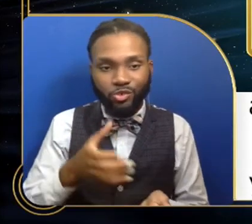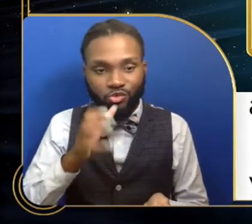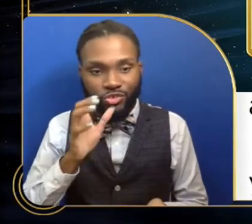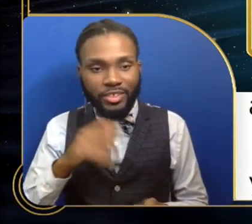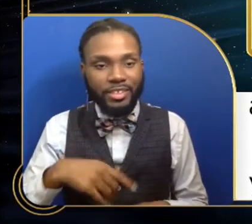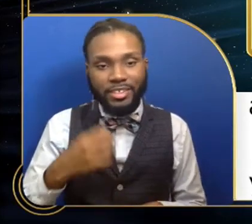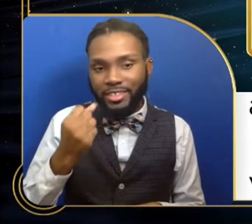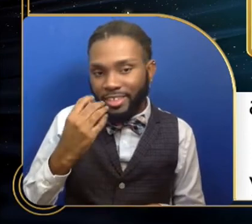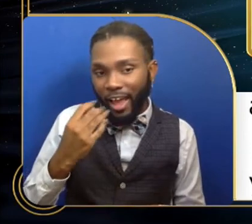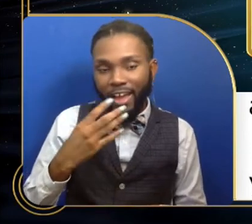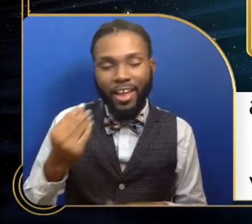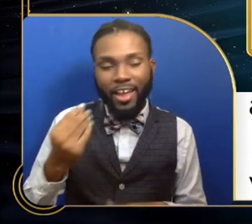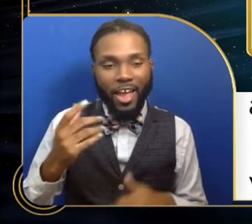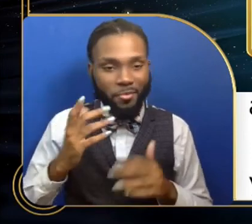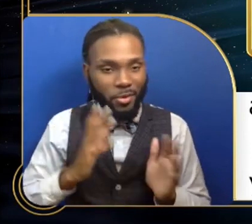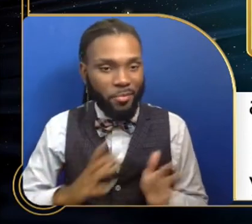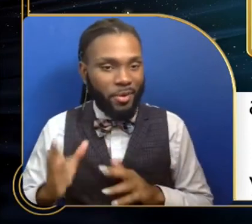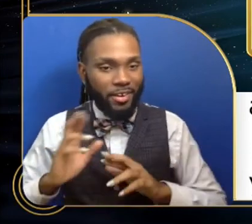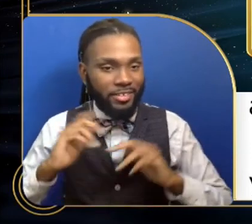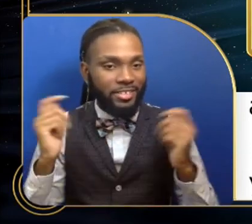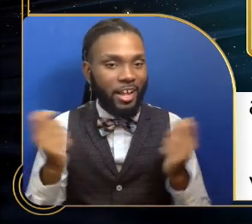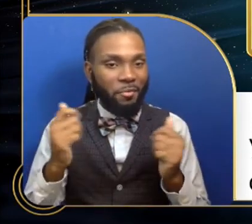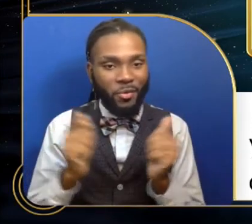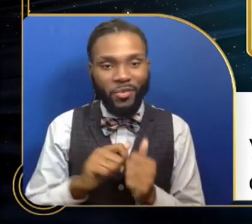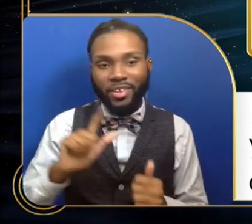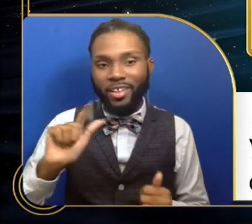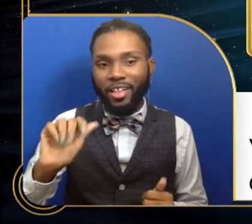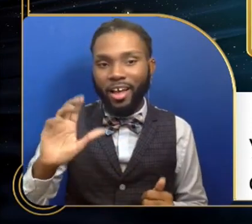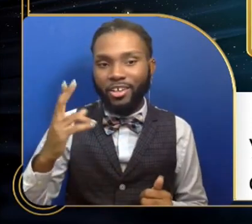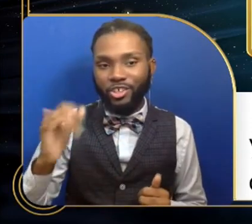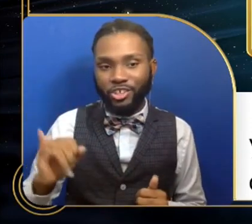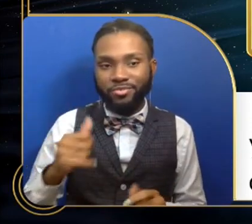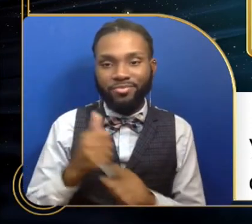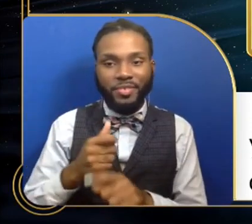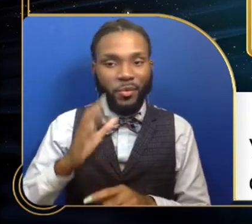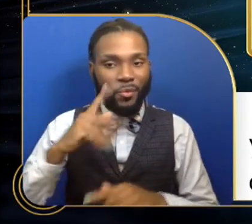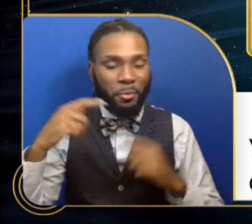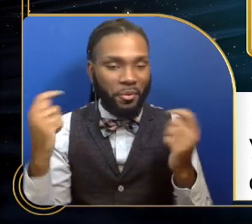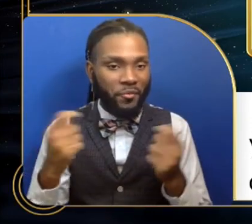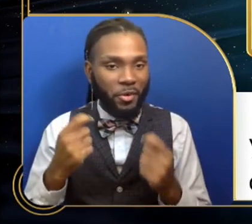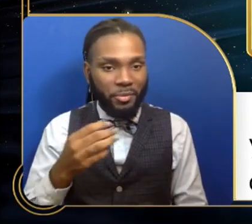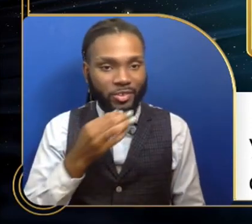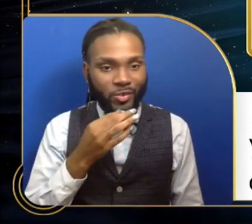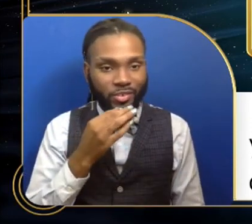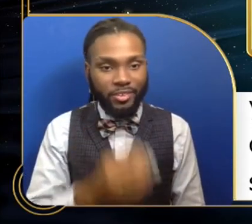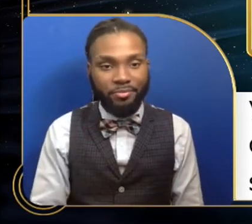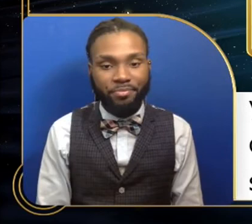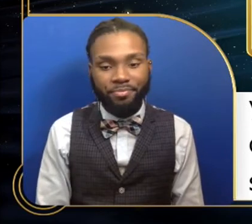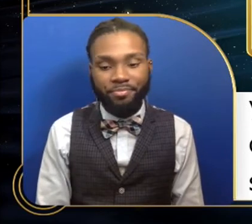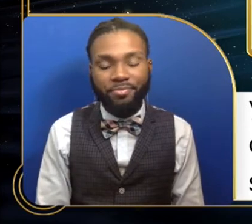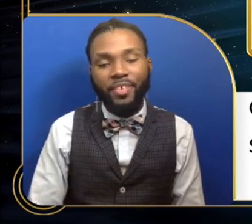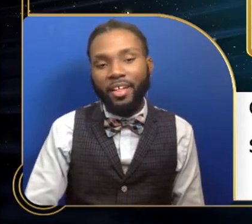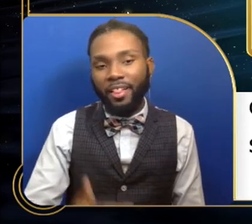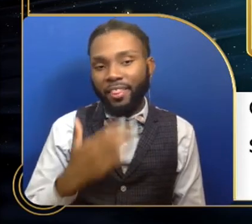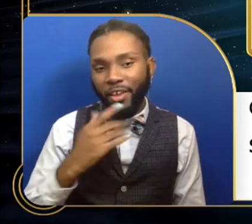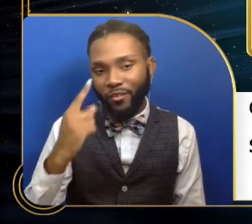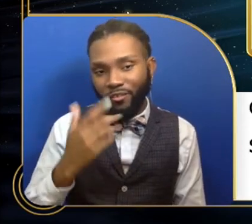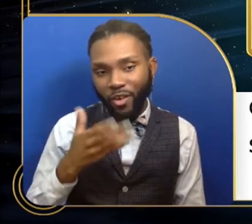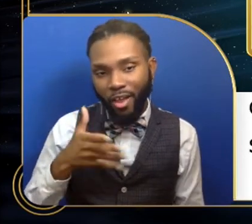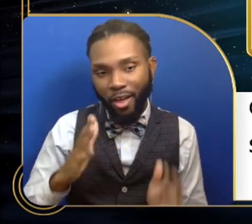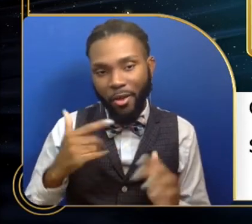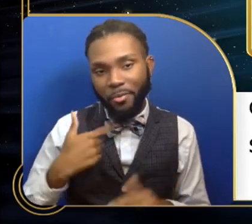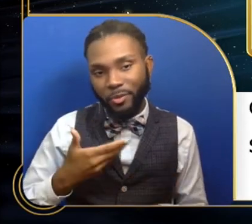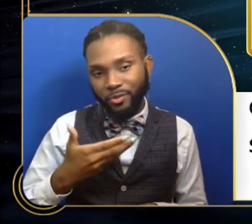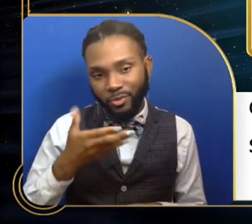prepared to celebrate with Lachi, as she will be performing shortly. Thank you for having me join you this evening. It is